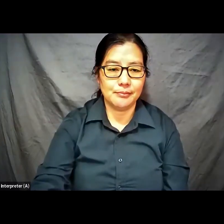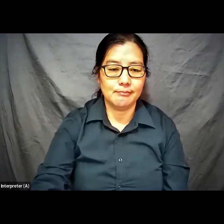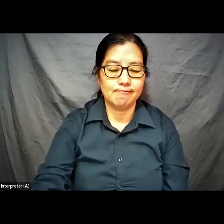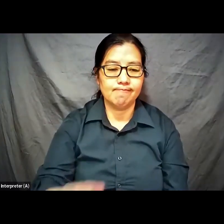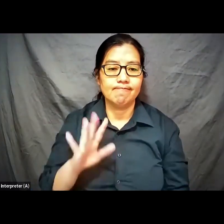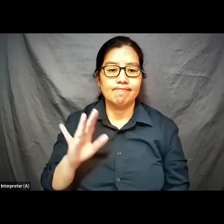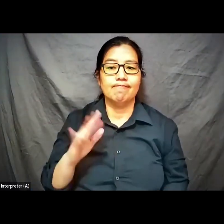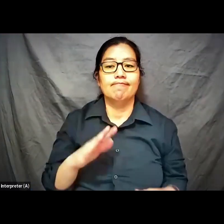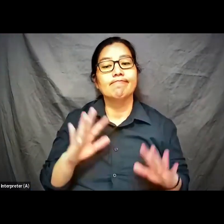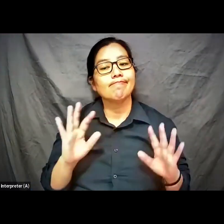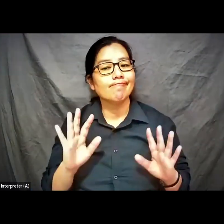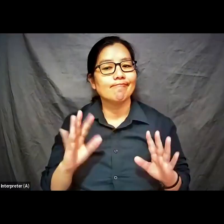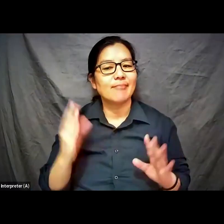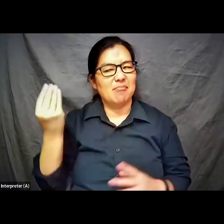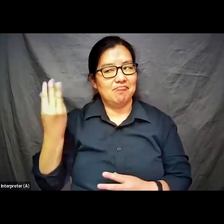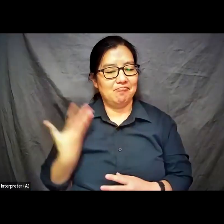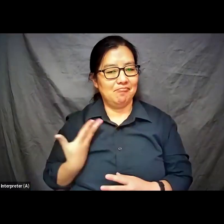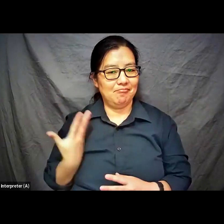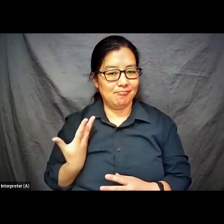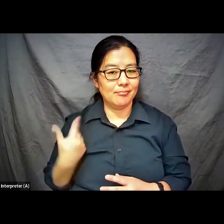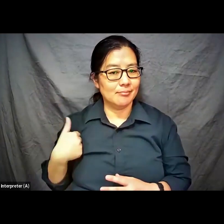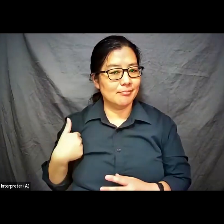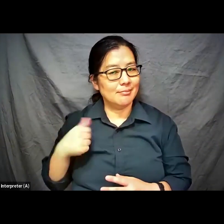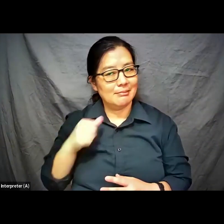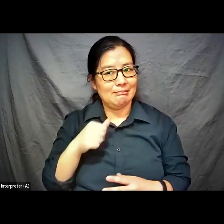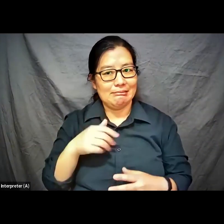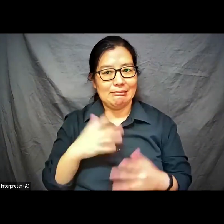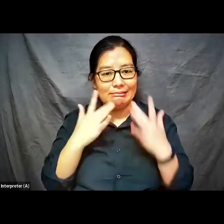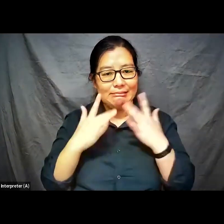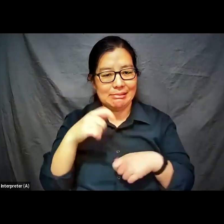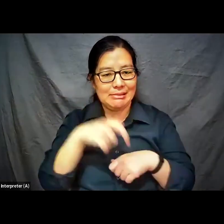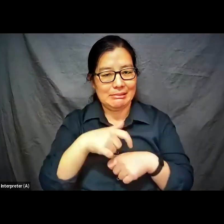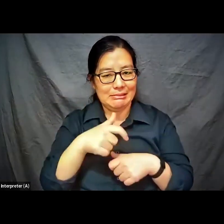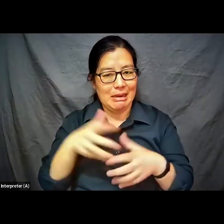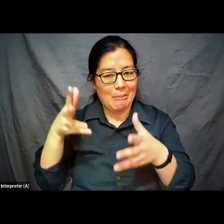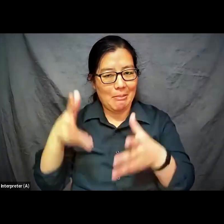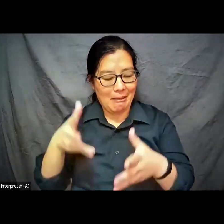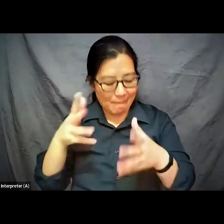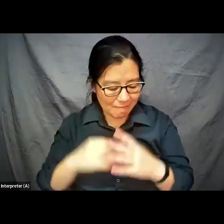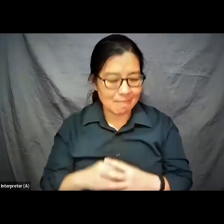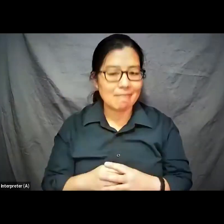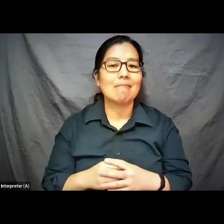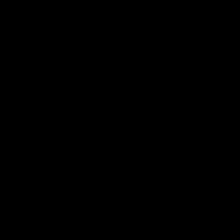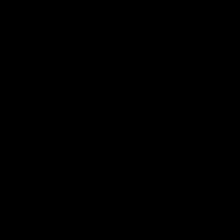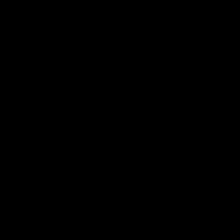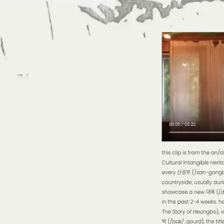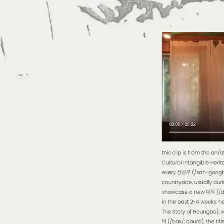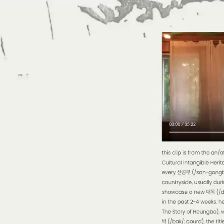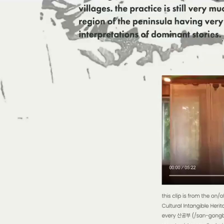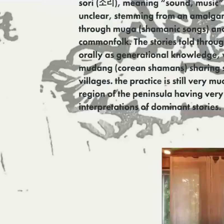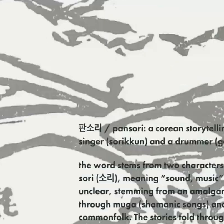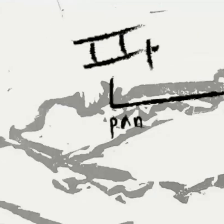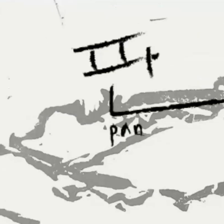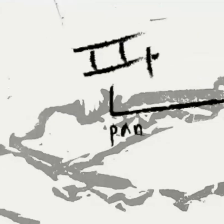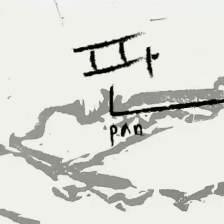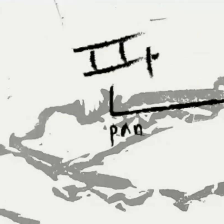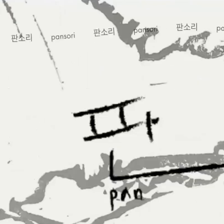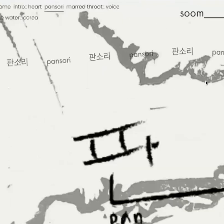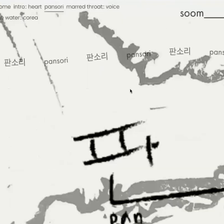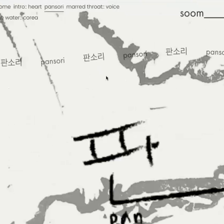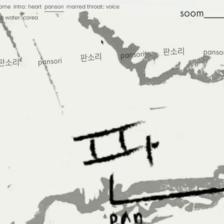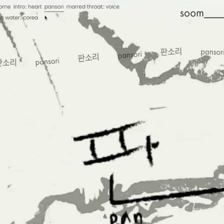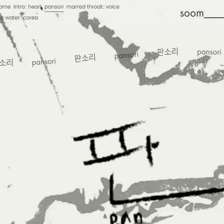Yeah, I've been informed that I do not have much time left, so I will share a little bit more of the site.